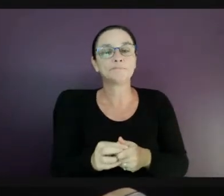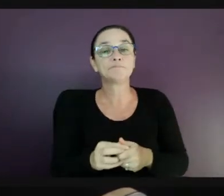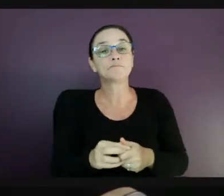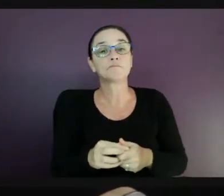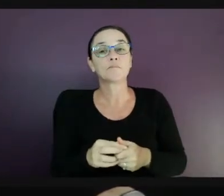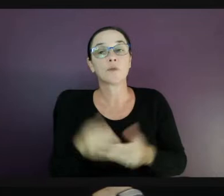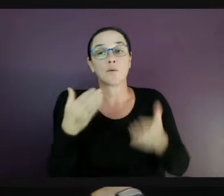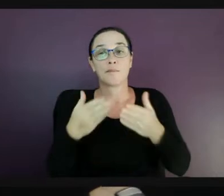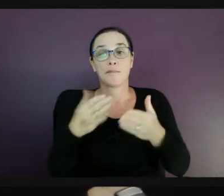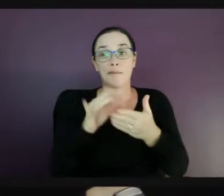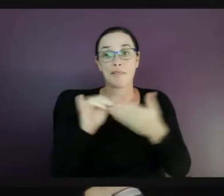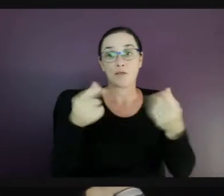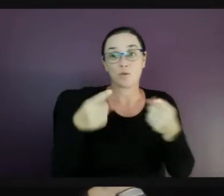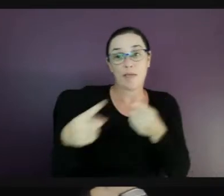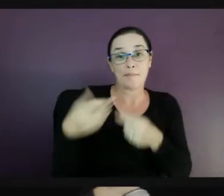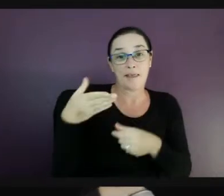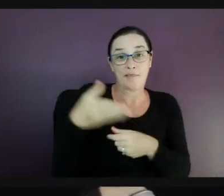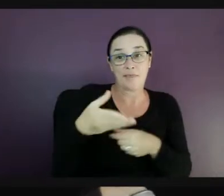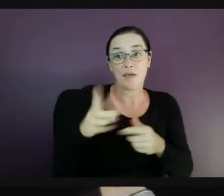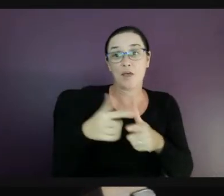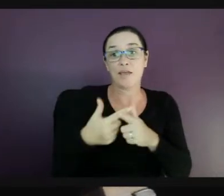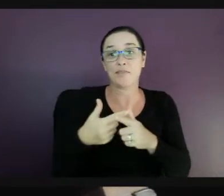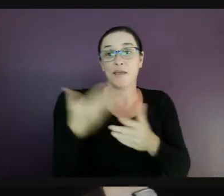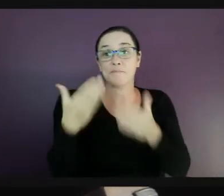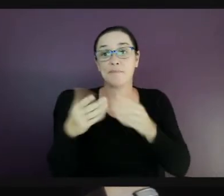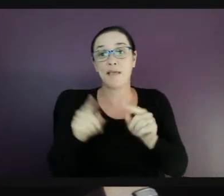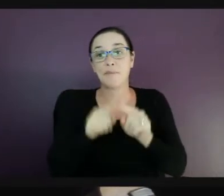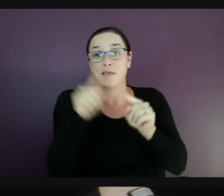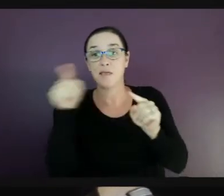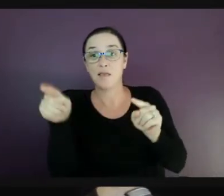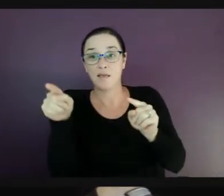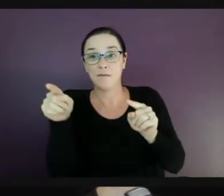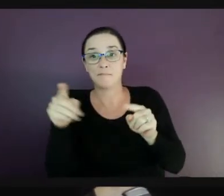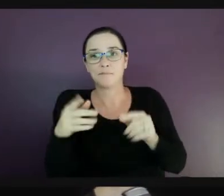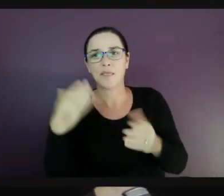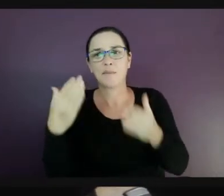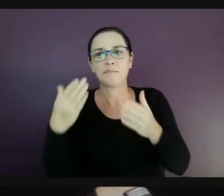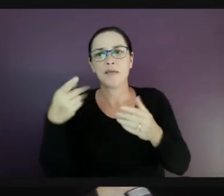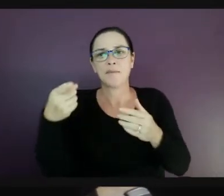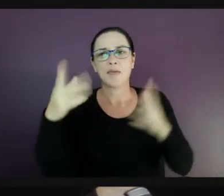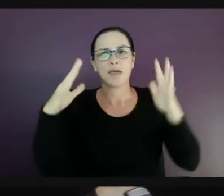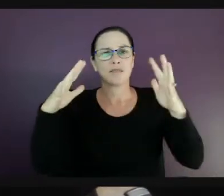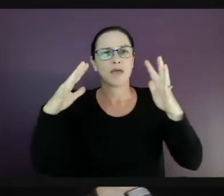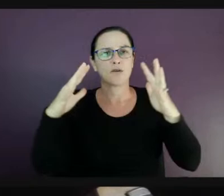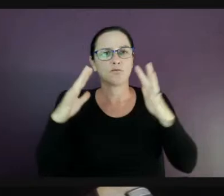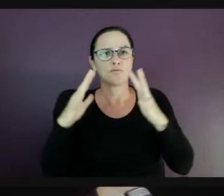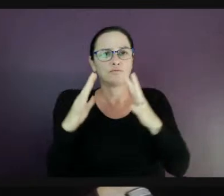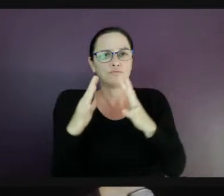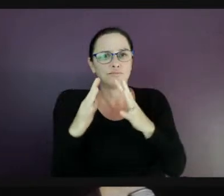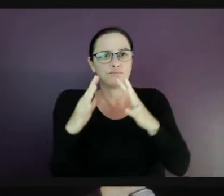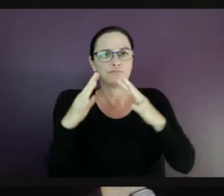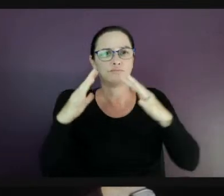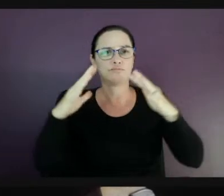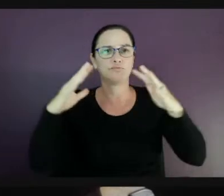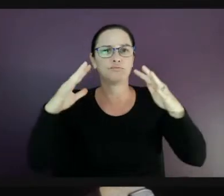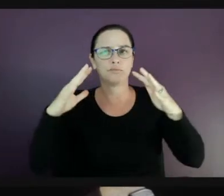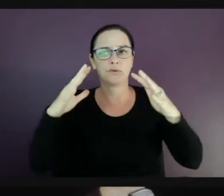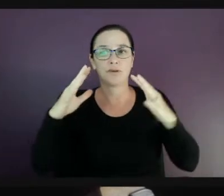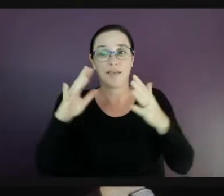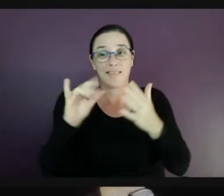in here. Something like that could be happening maybe in here. This looks like it might be a bigger deflation inflation typical signal